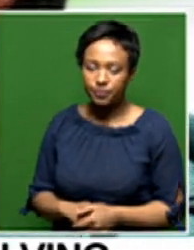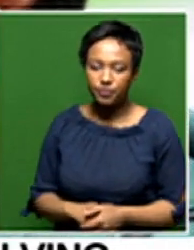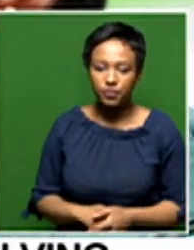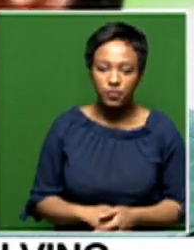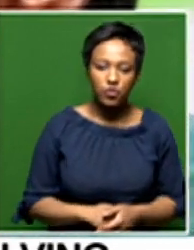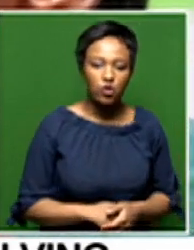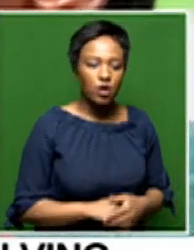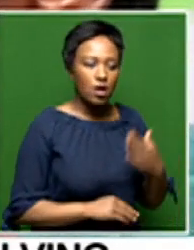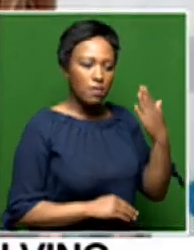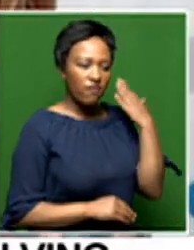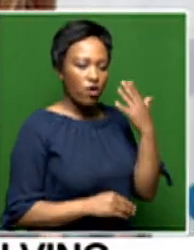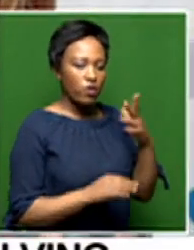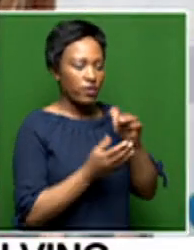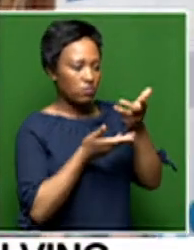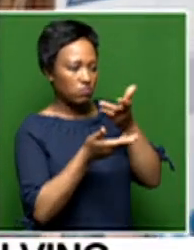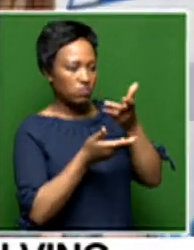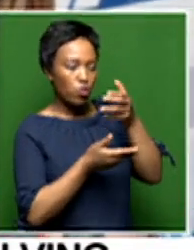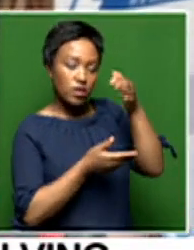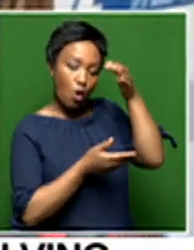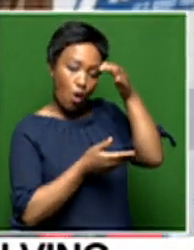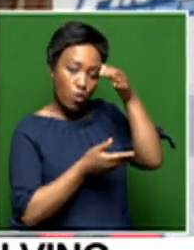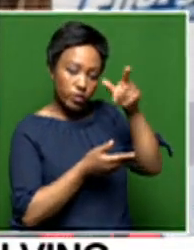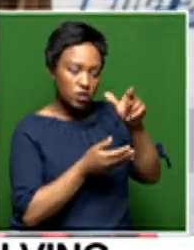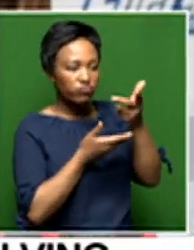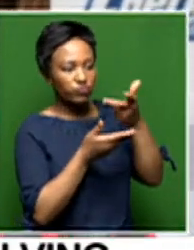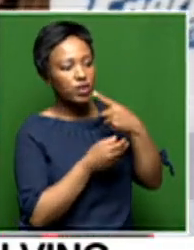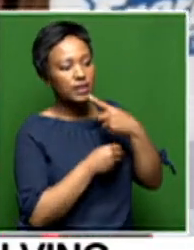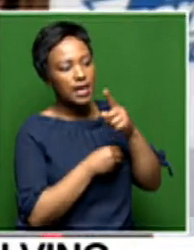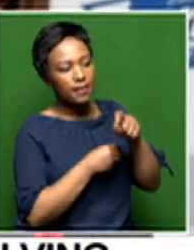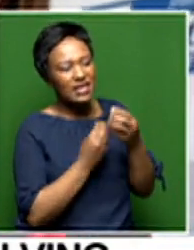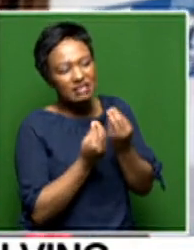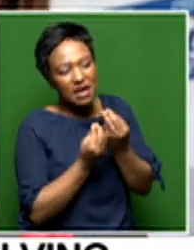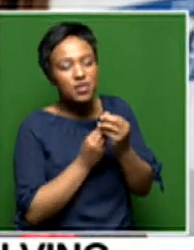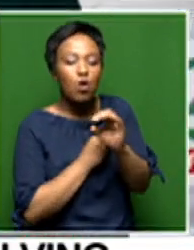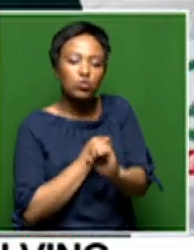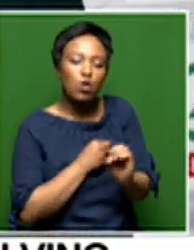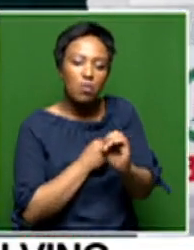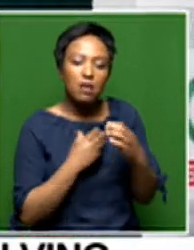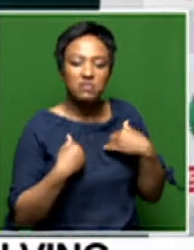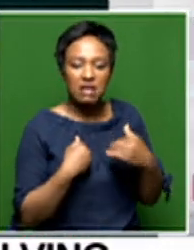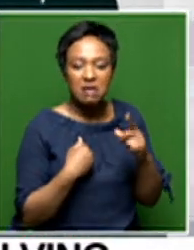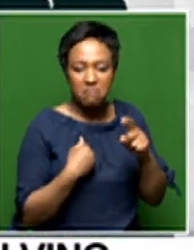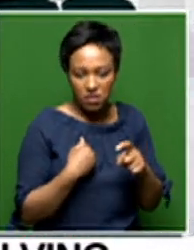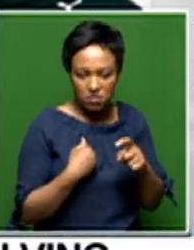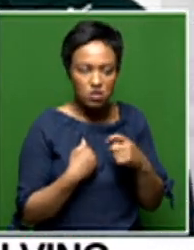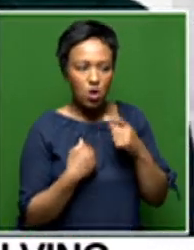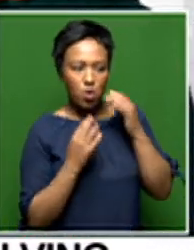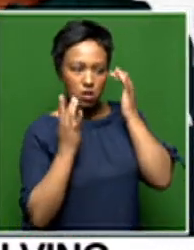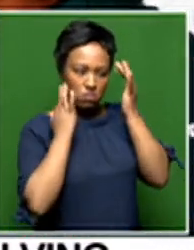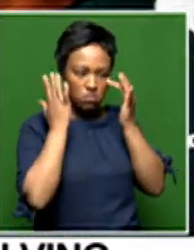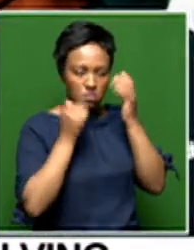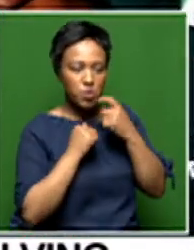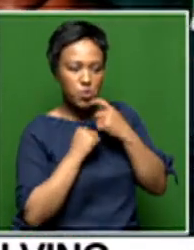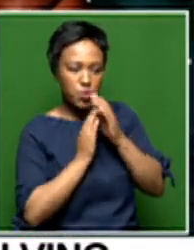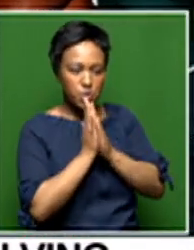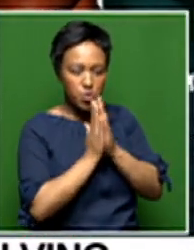We were talking with the coach. She said to us that she would like to see something going on in October, and we are thinking of anticipating